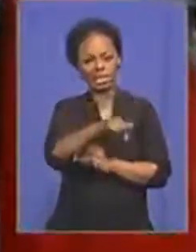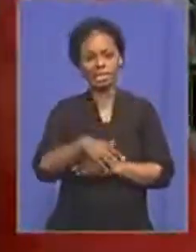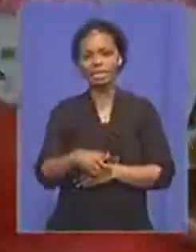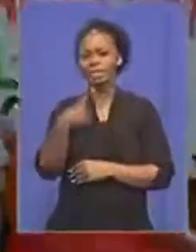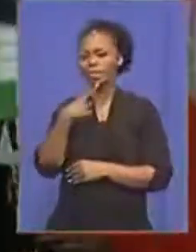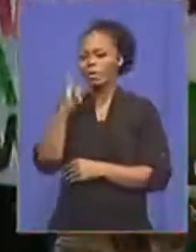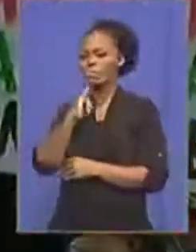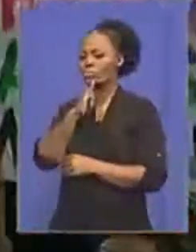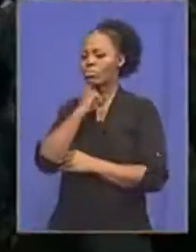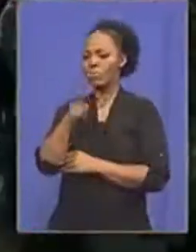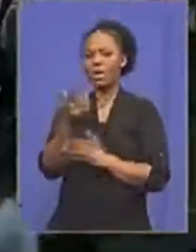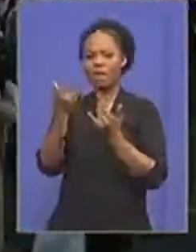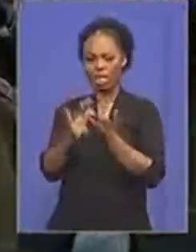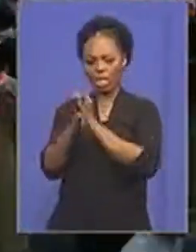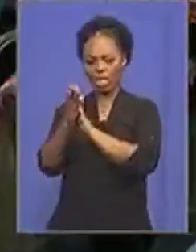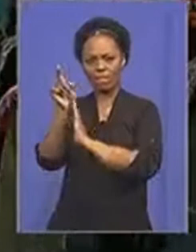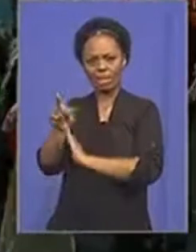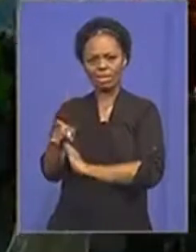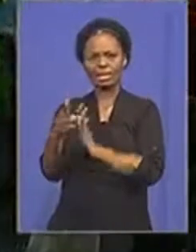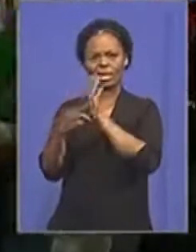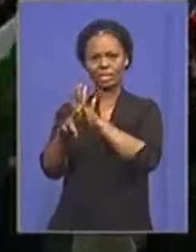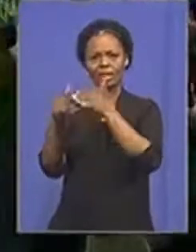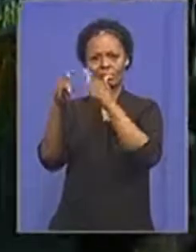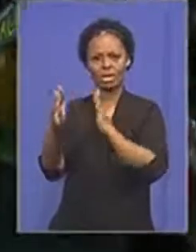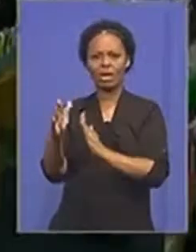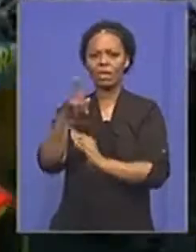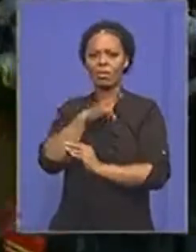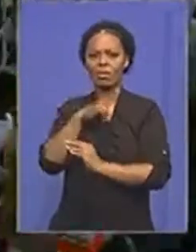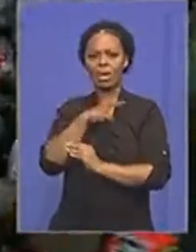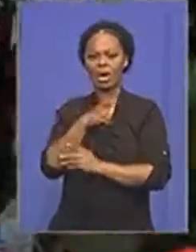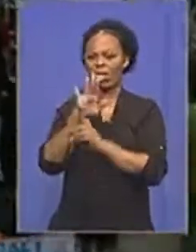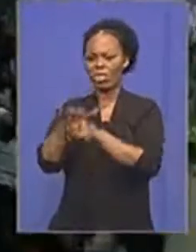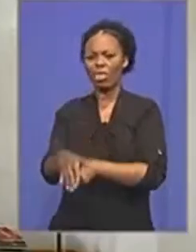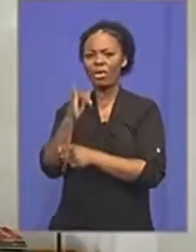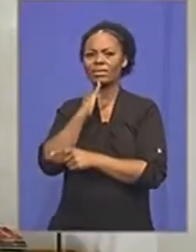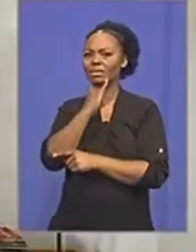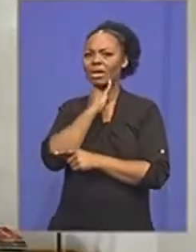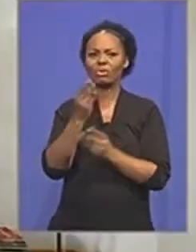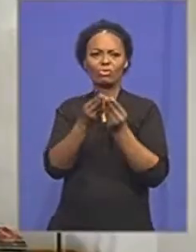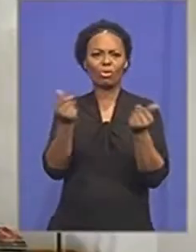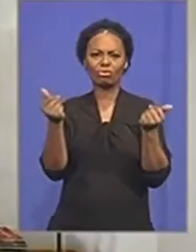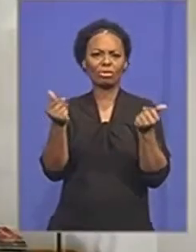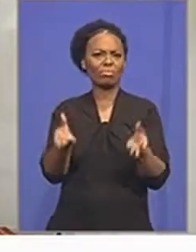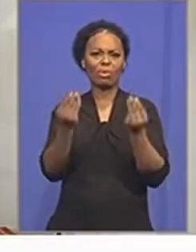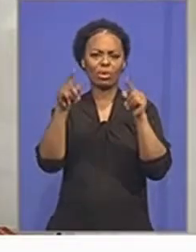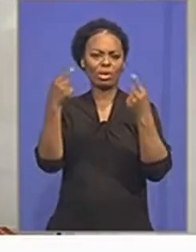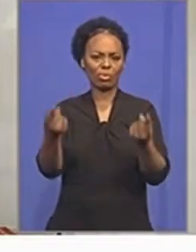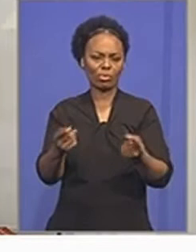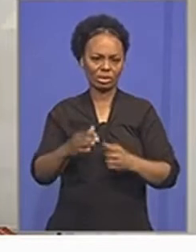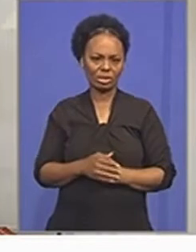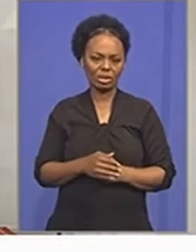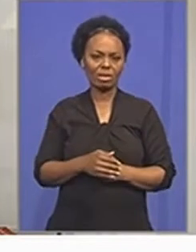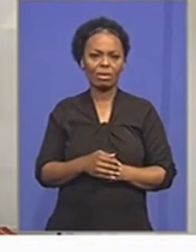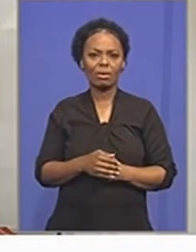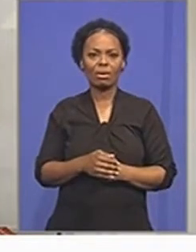fuwe dikotloqobello le hore ho hatellwa ha Israel ho ka se tlise tharollo qakeng ena. Boycotts would never work. Israel